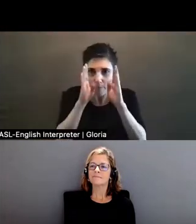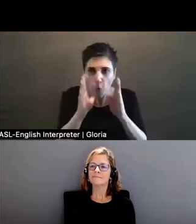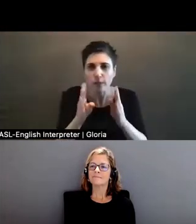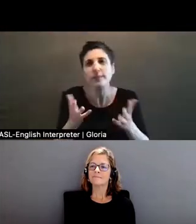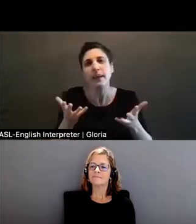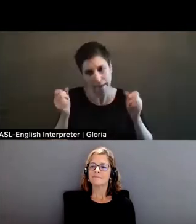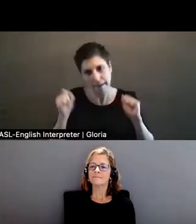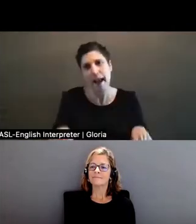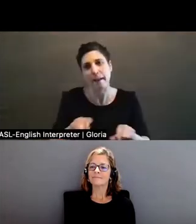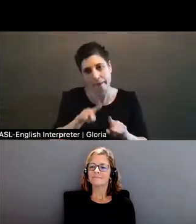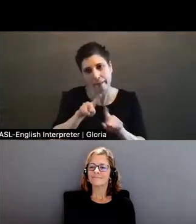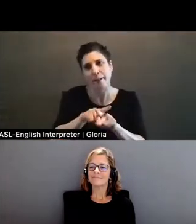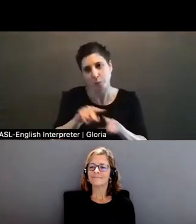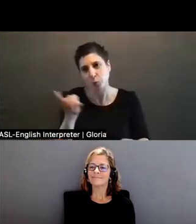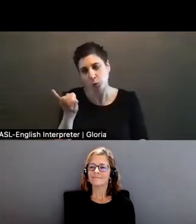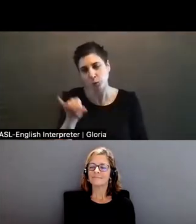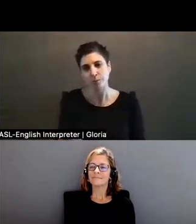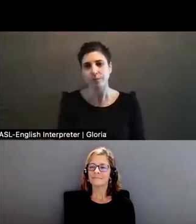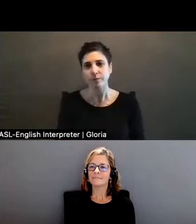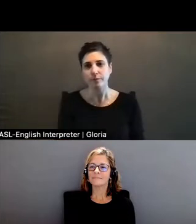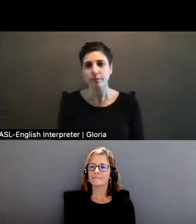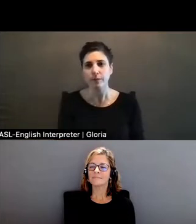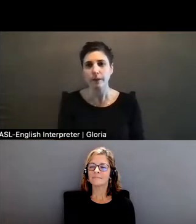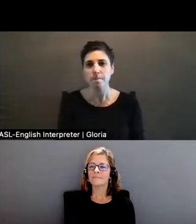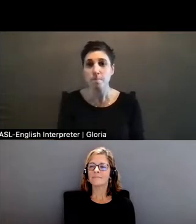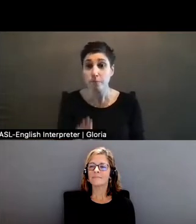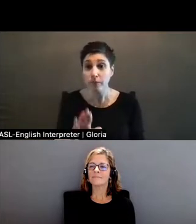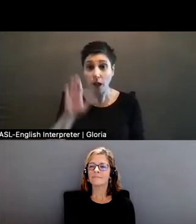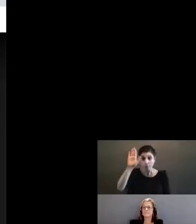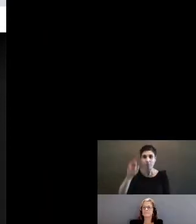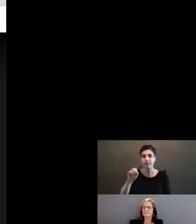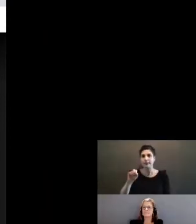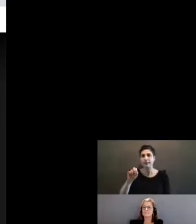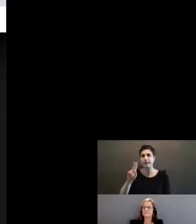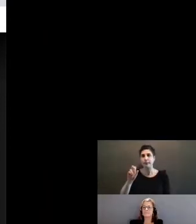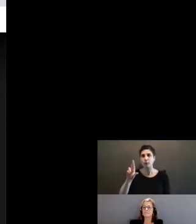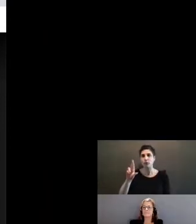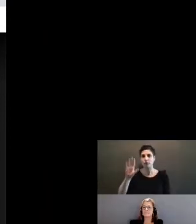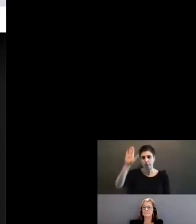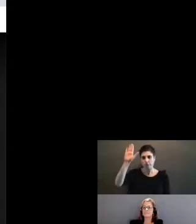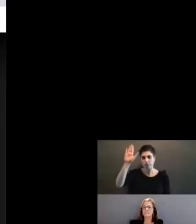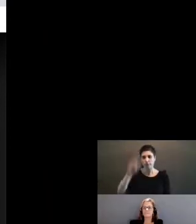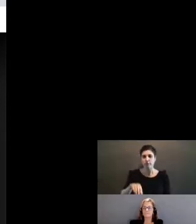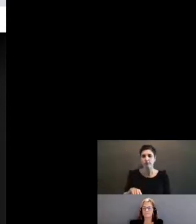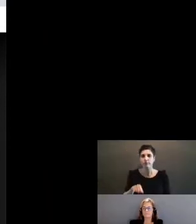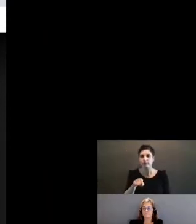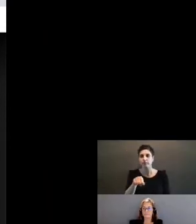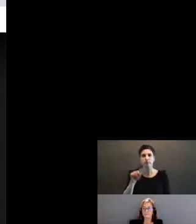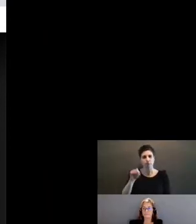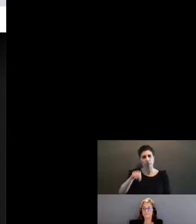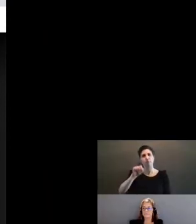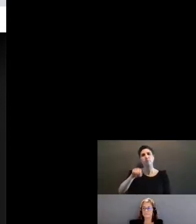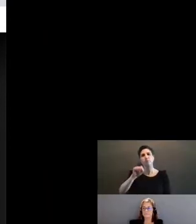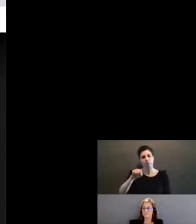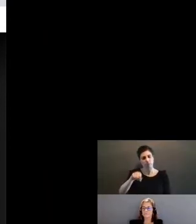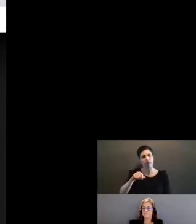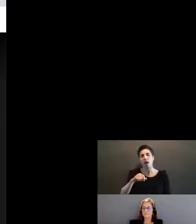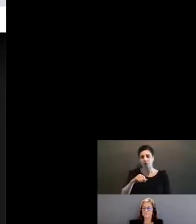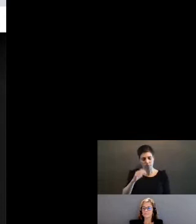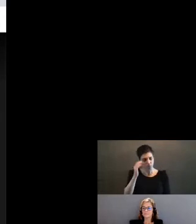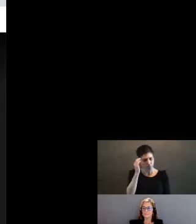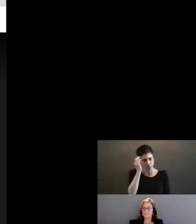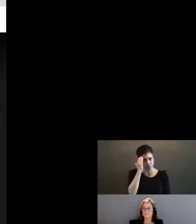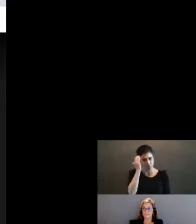Can't hear Sorry. Yeah, I had to find my unmute. I had the chat in front of it. So yeah, I absolutely hear what you're saying.